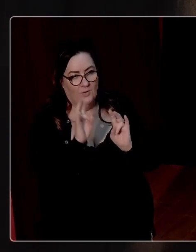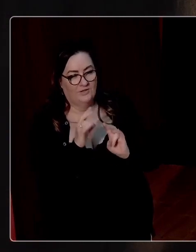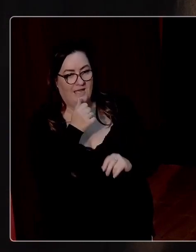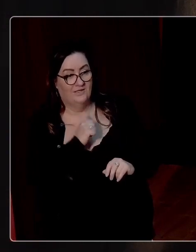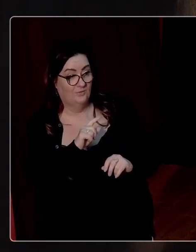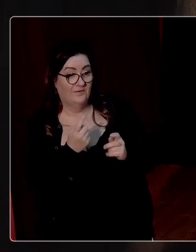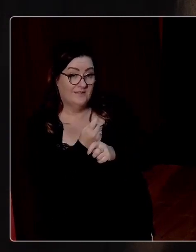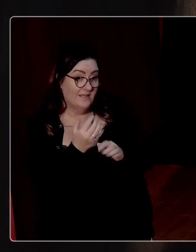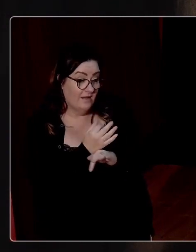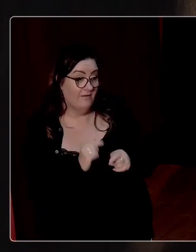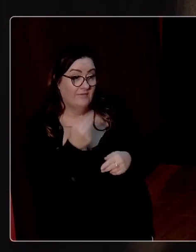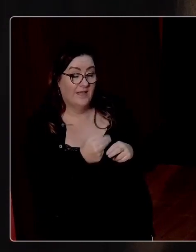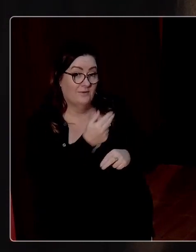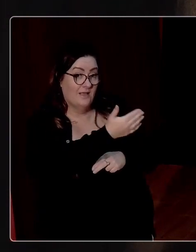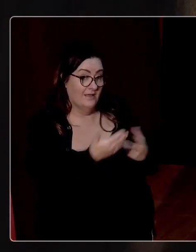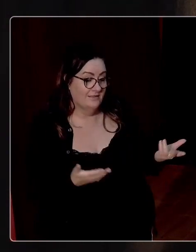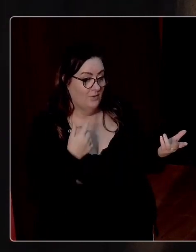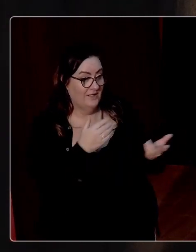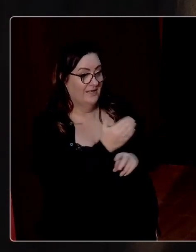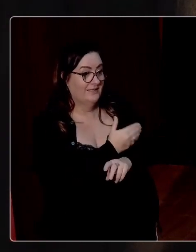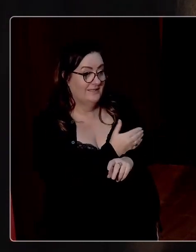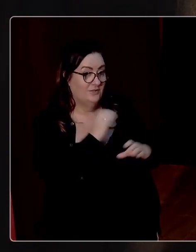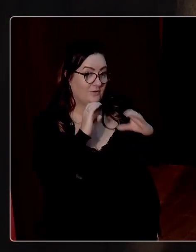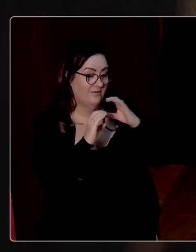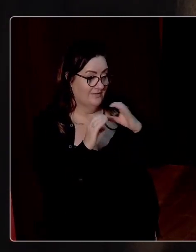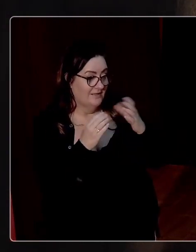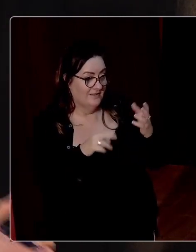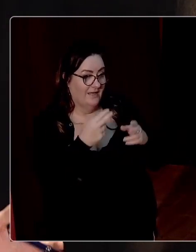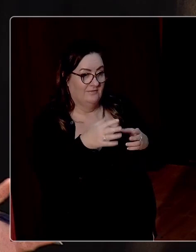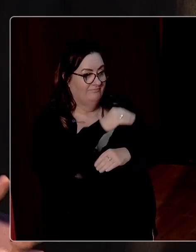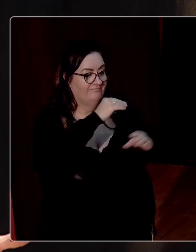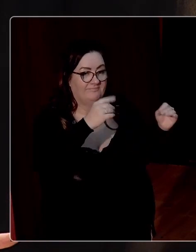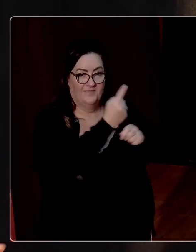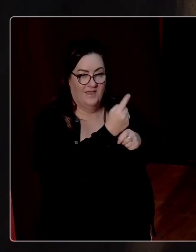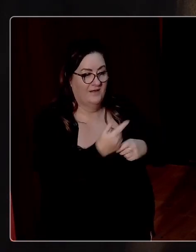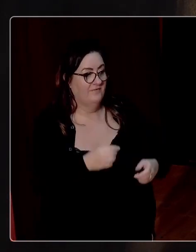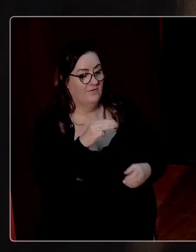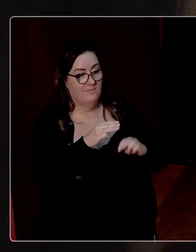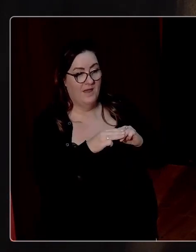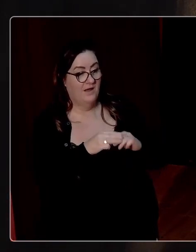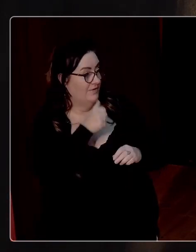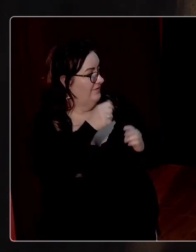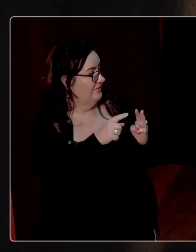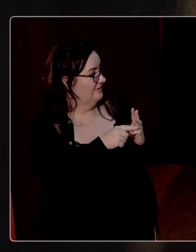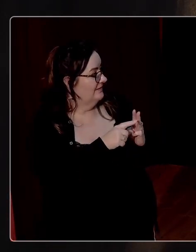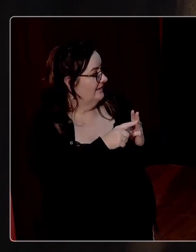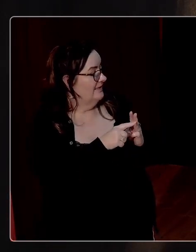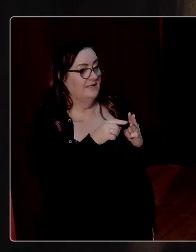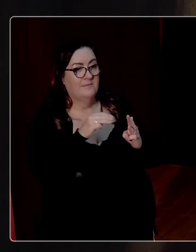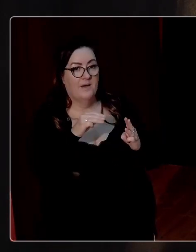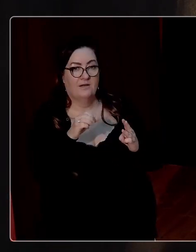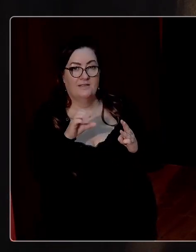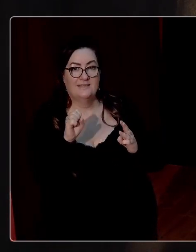coffee and tea waiting outside, so we can continue the conversation there. A question for Mary McAuliffe. Is it true that Margaret